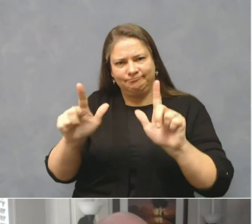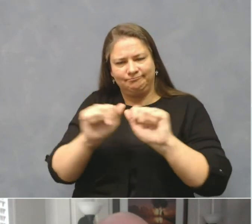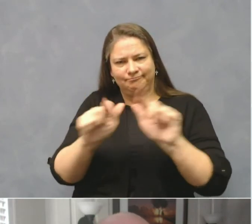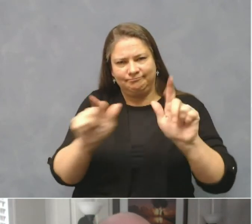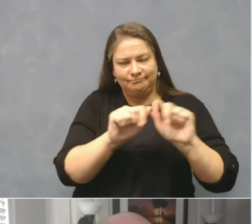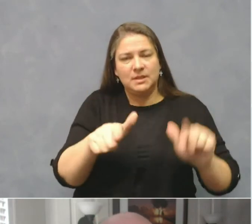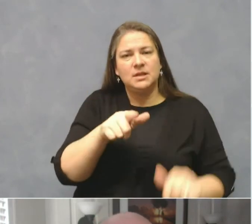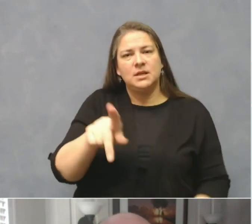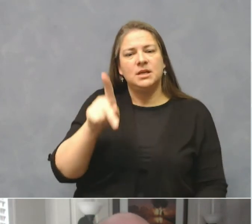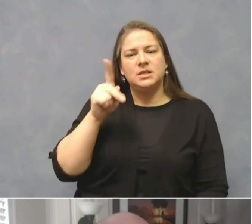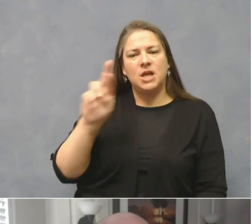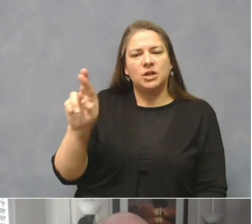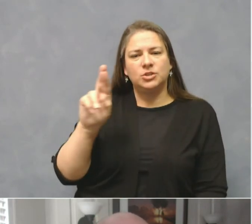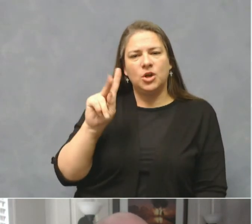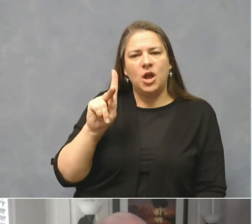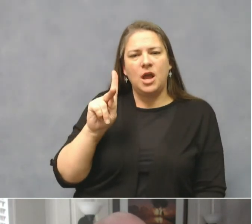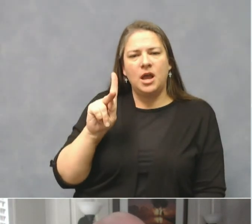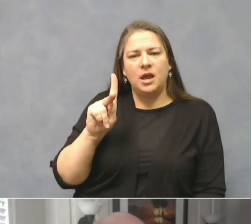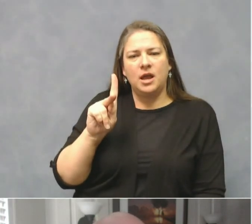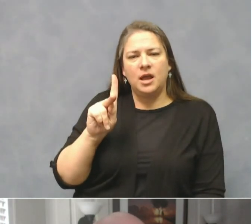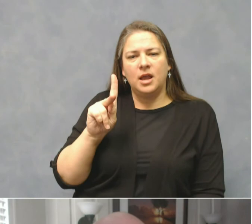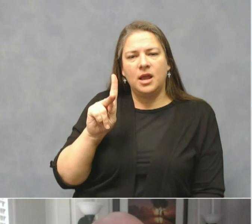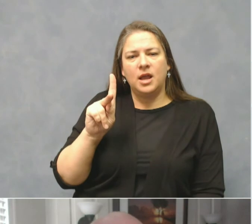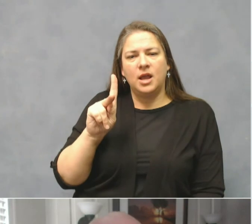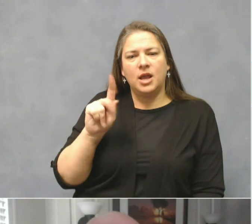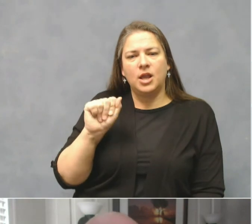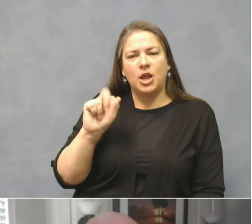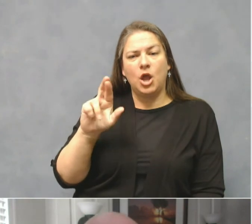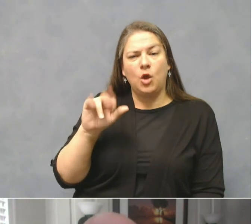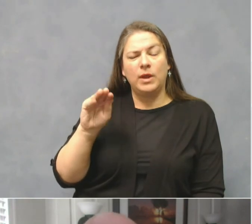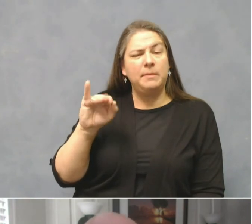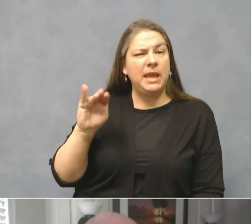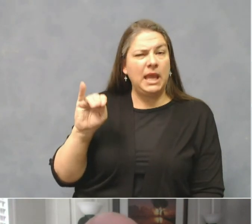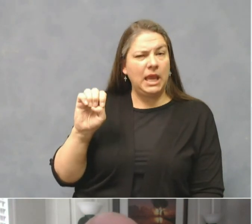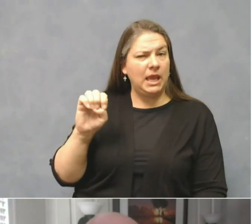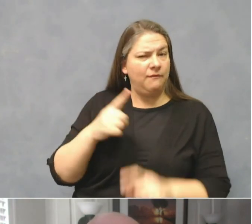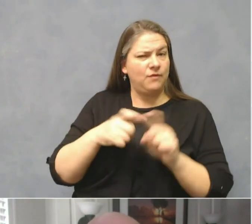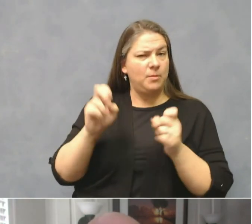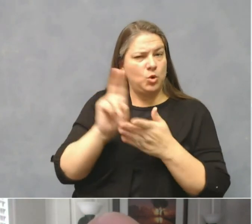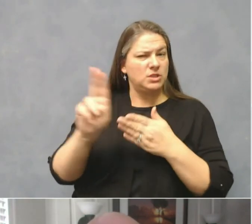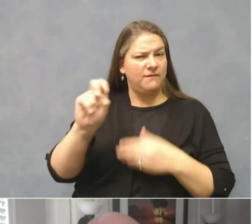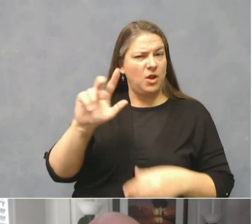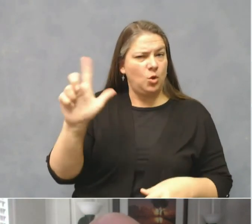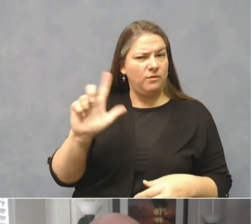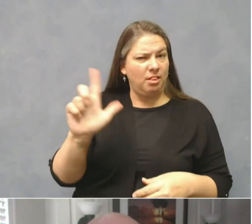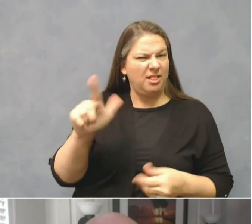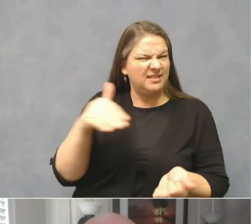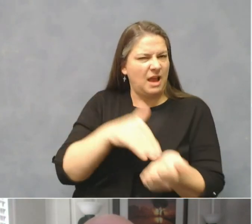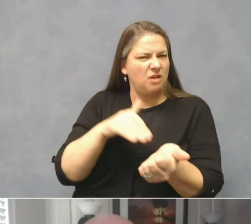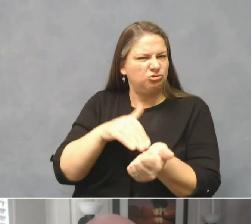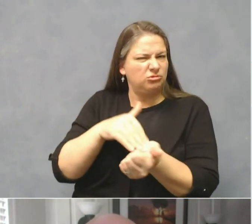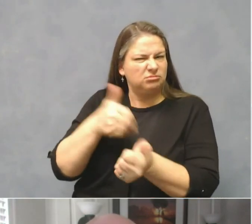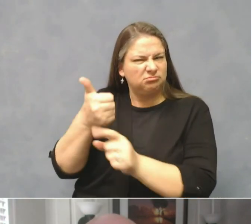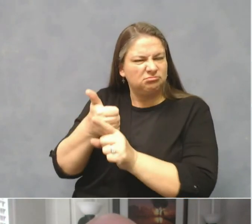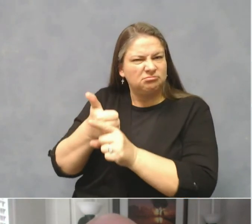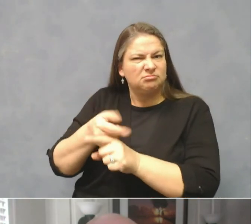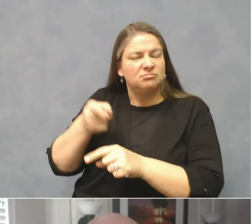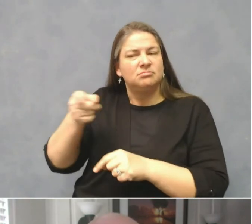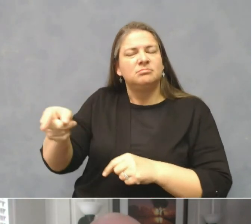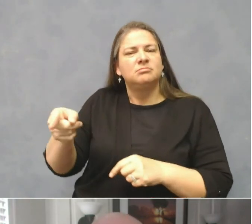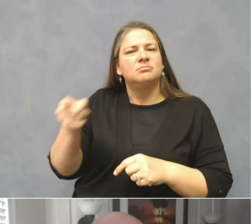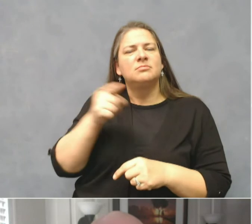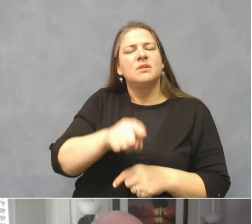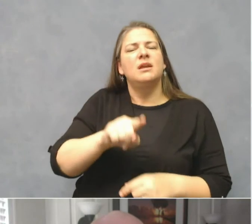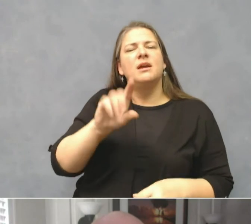Karimi and his team at the University of Louisville, also working with members of our staff at the Cabinet for Health and Family